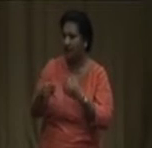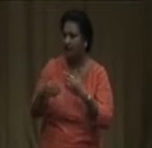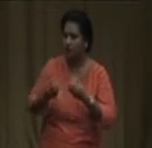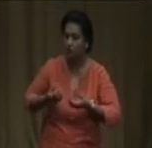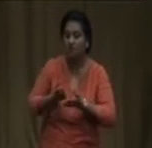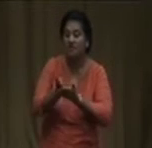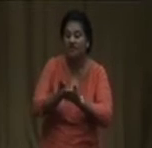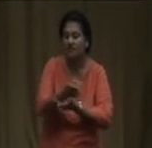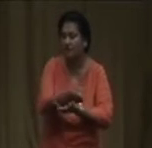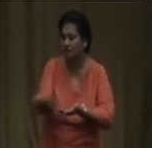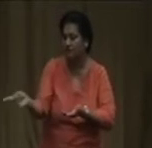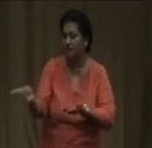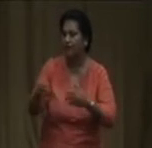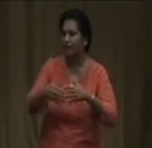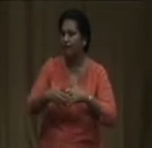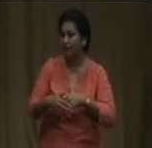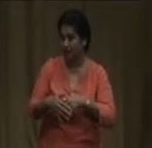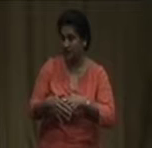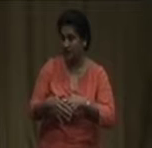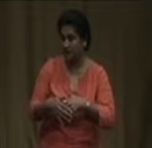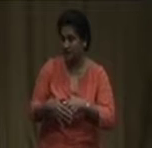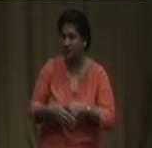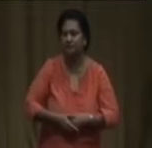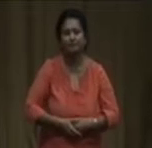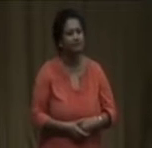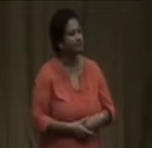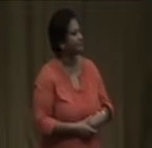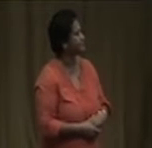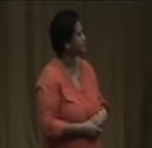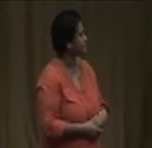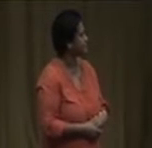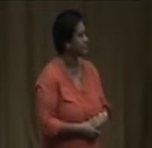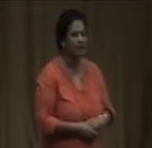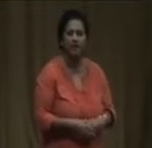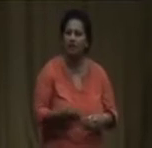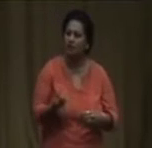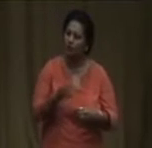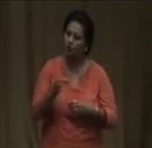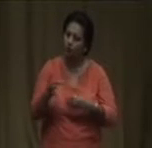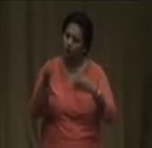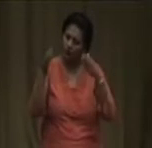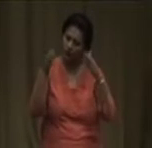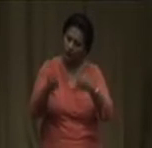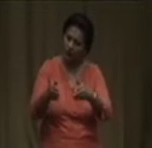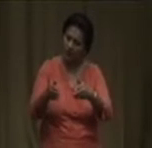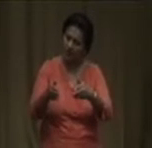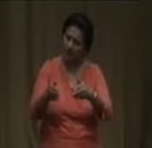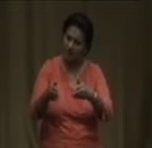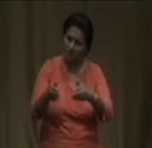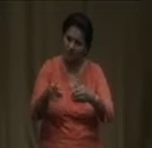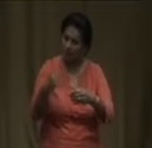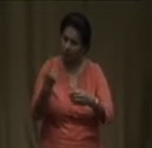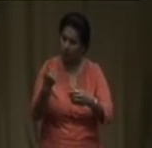the business model perspective, the customers that we are aiming to serve are not so much the learners that are currently within the